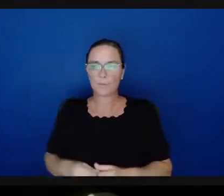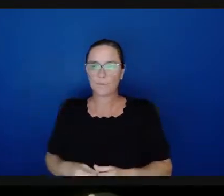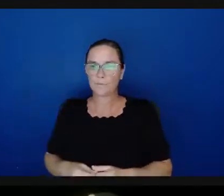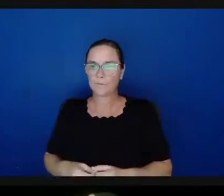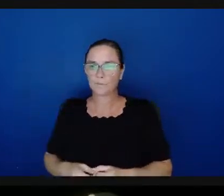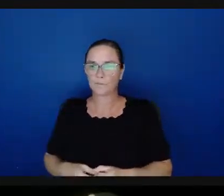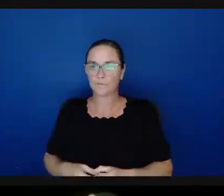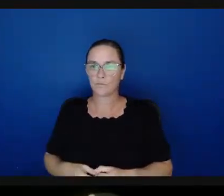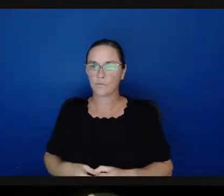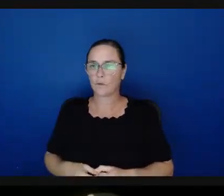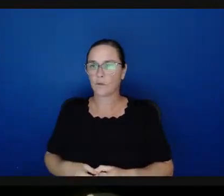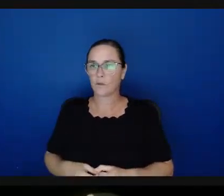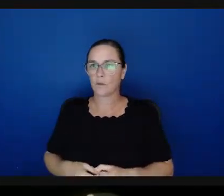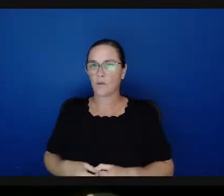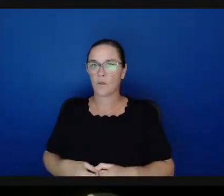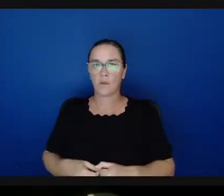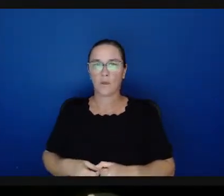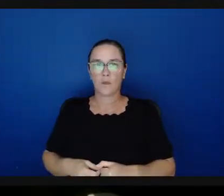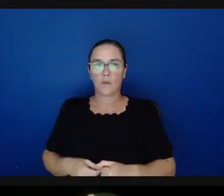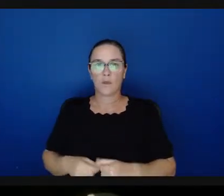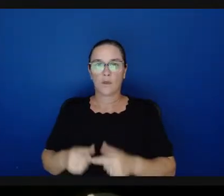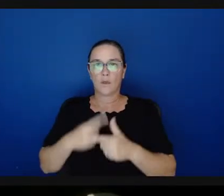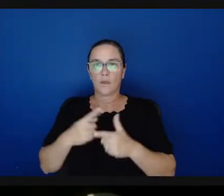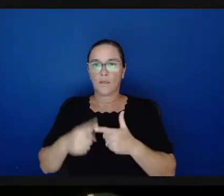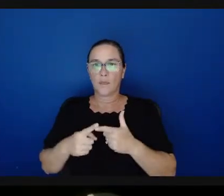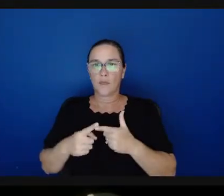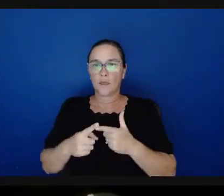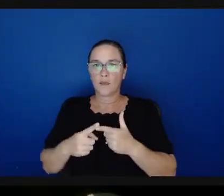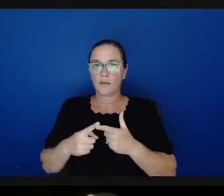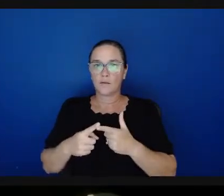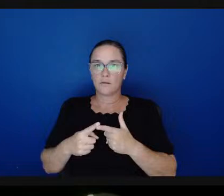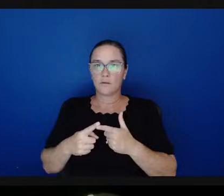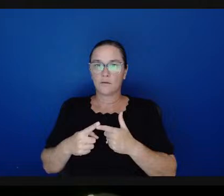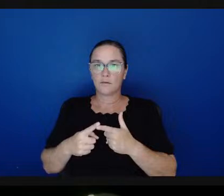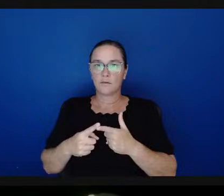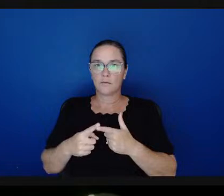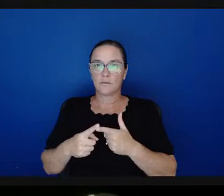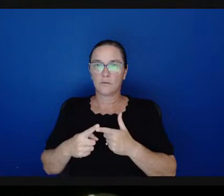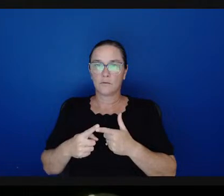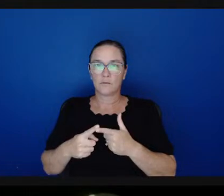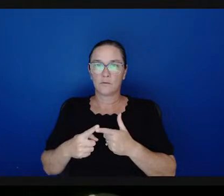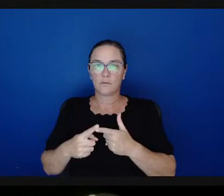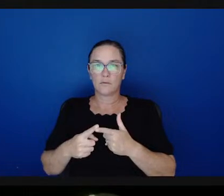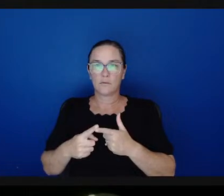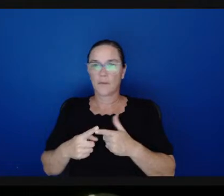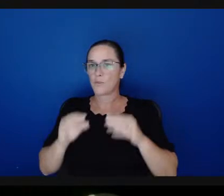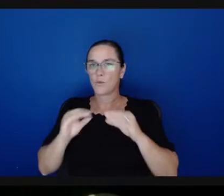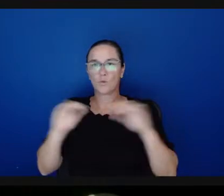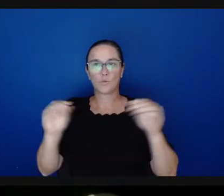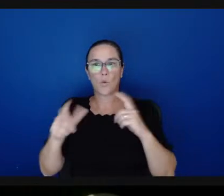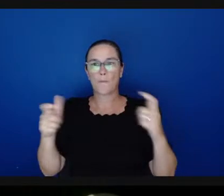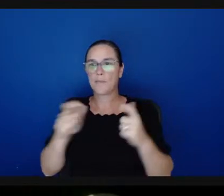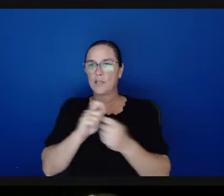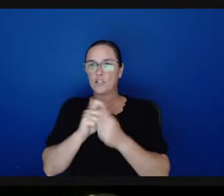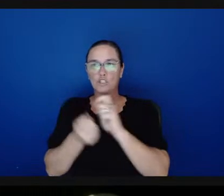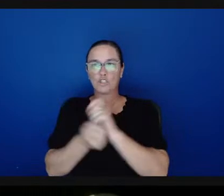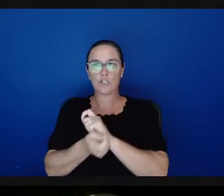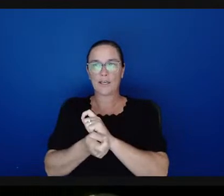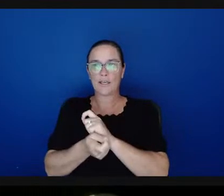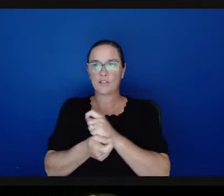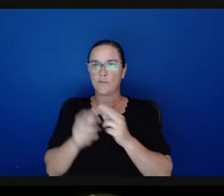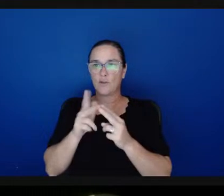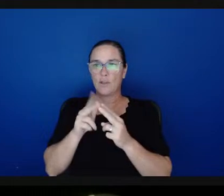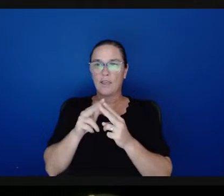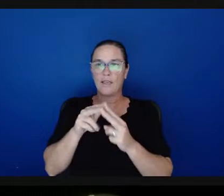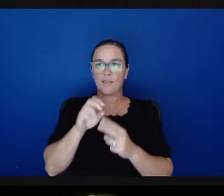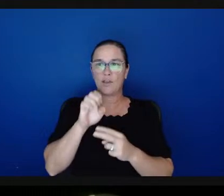All right, so then coming down to, importantly, there is no major change, no unusual activity in either the East Rift Zone